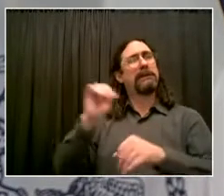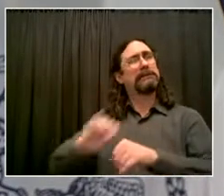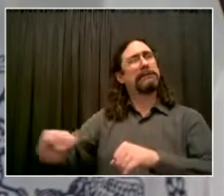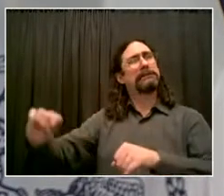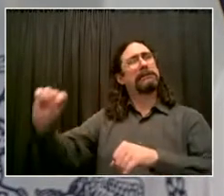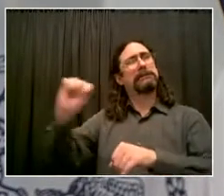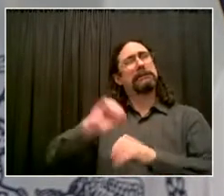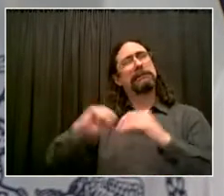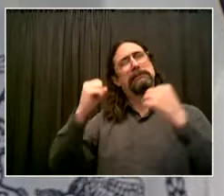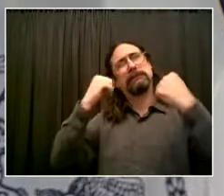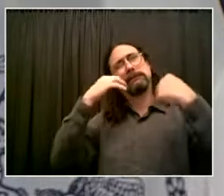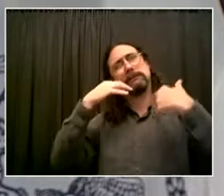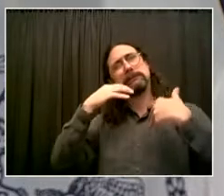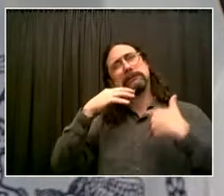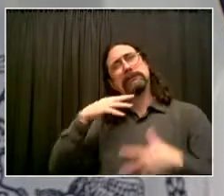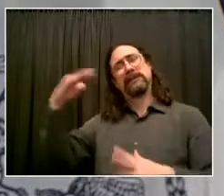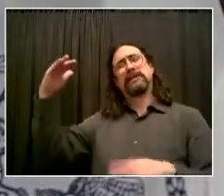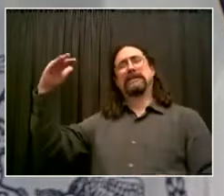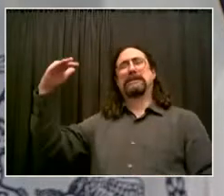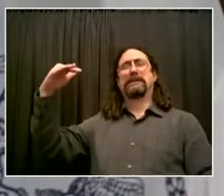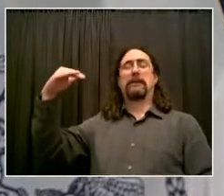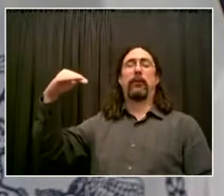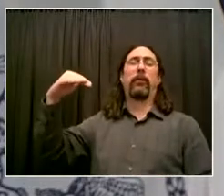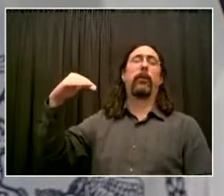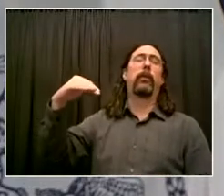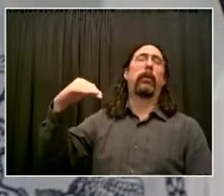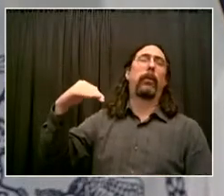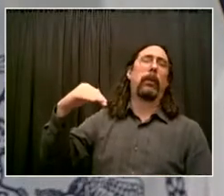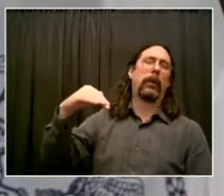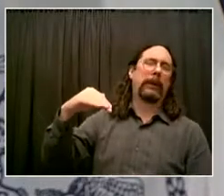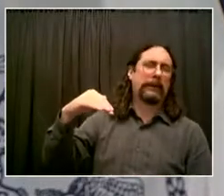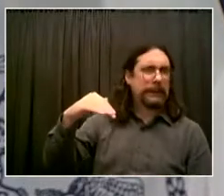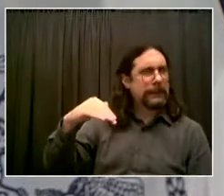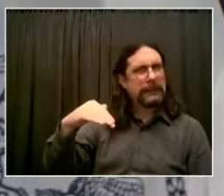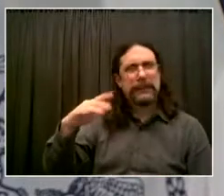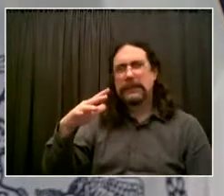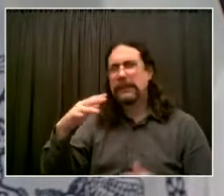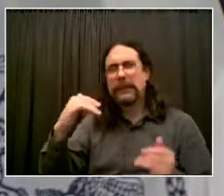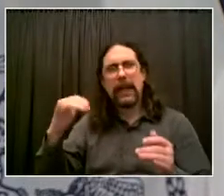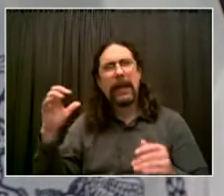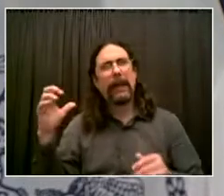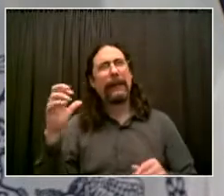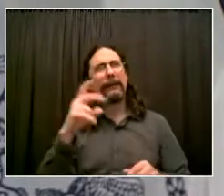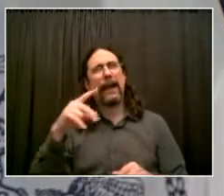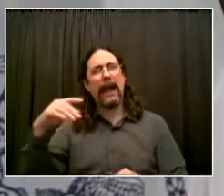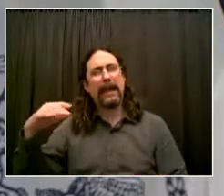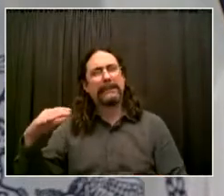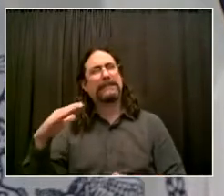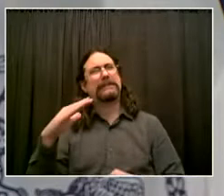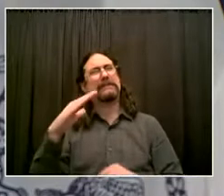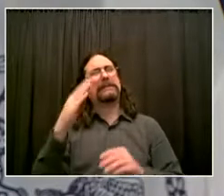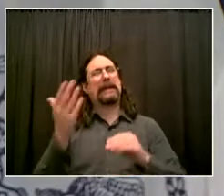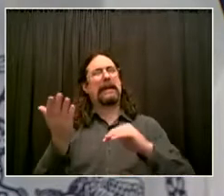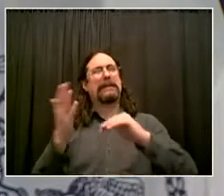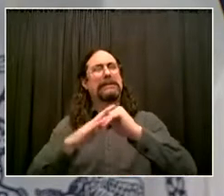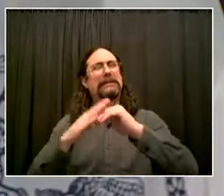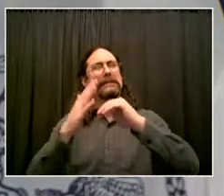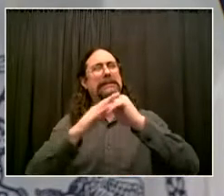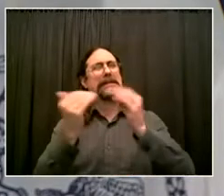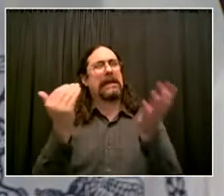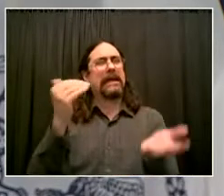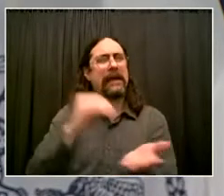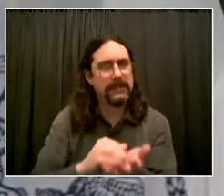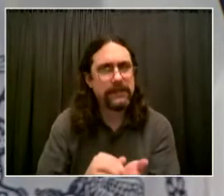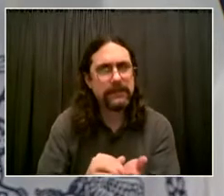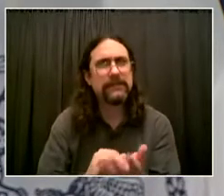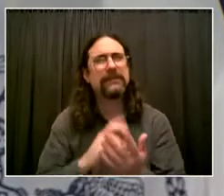people to redouble their efforts, the weather's getting warmer. People don't like wearing masks. We're seeing a lot of people